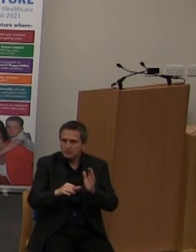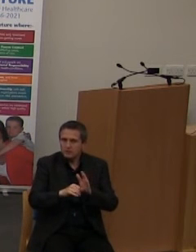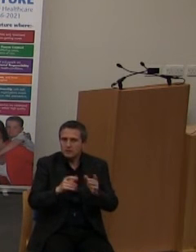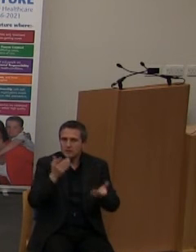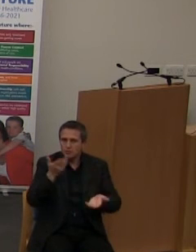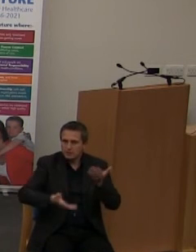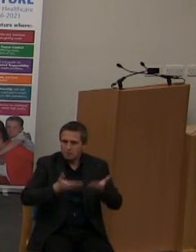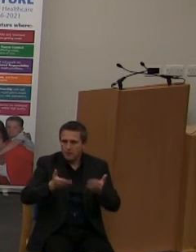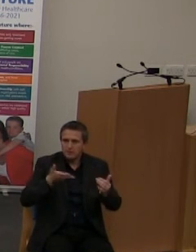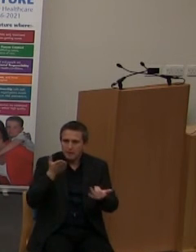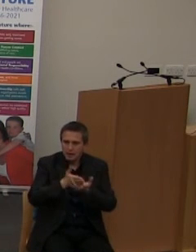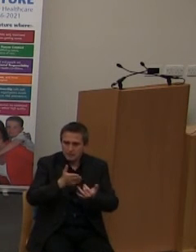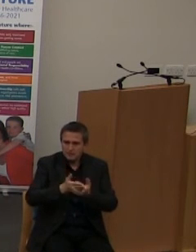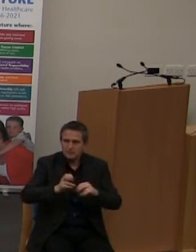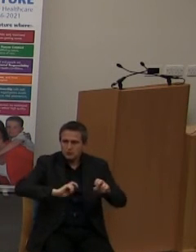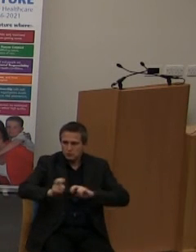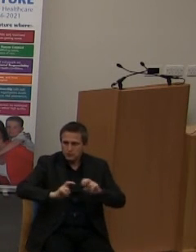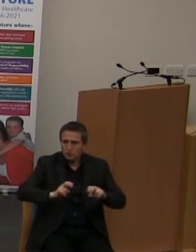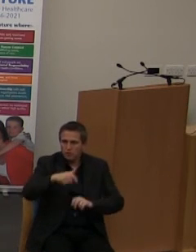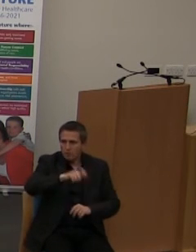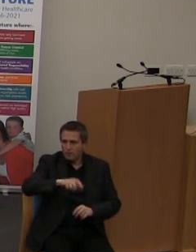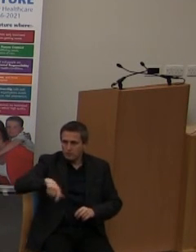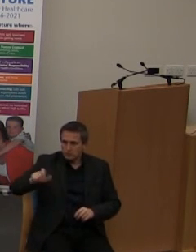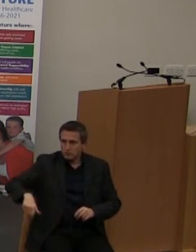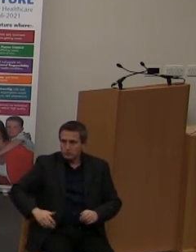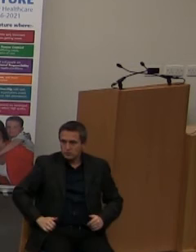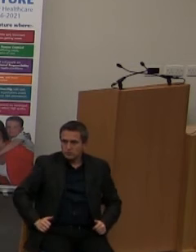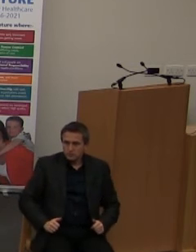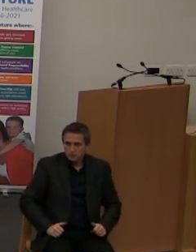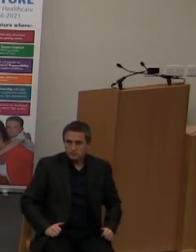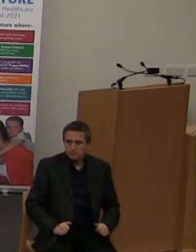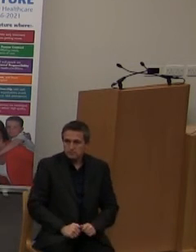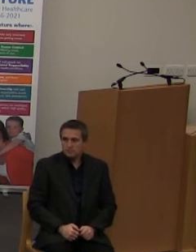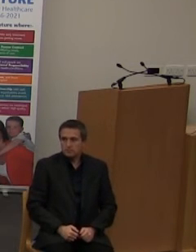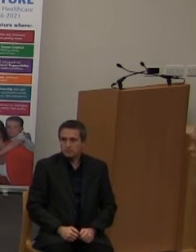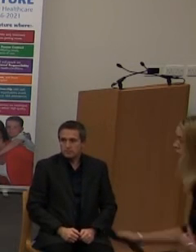balance access and transport for patients. It is difficult.